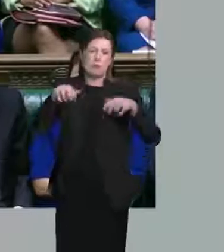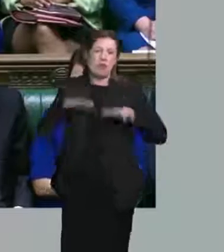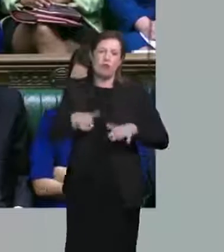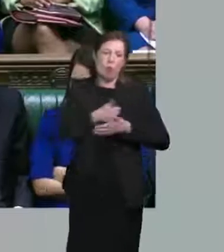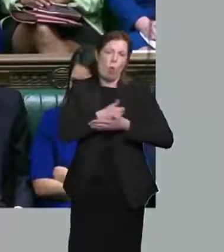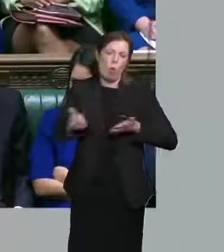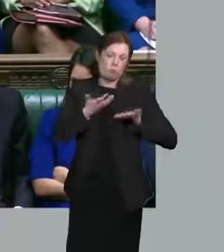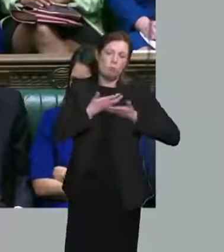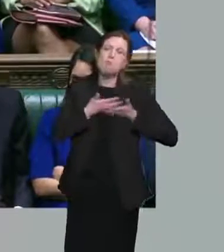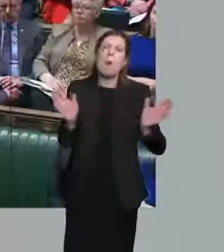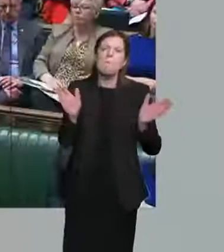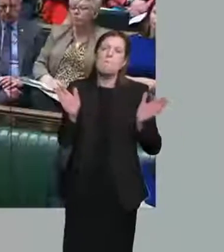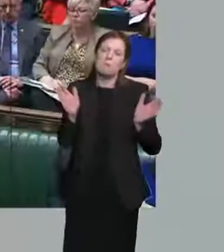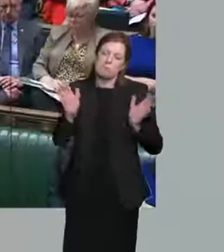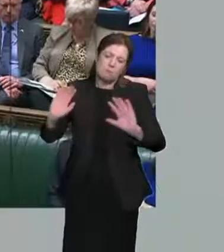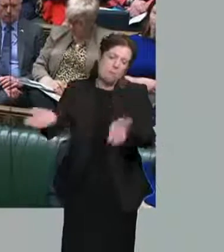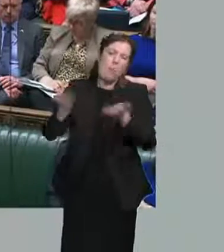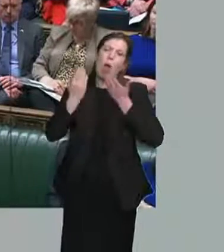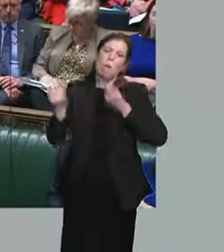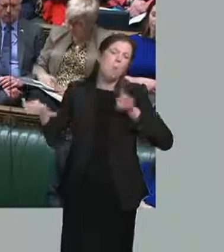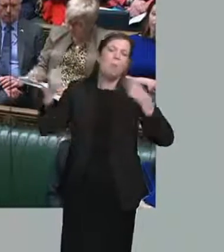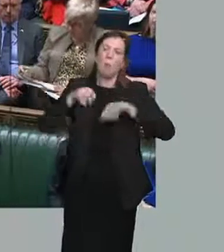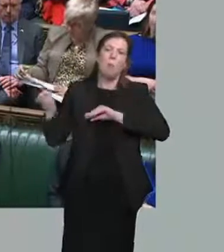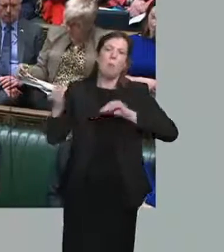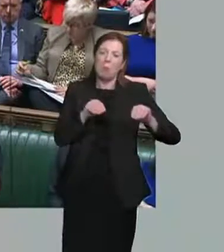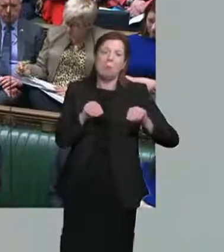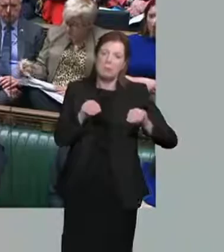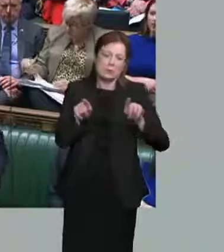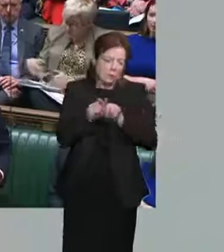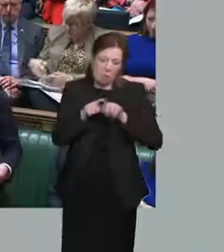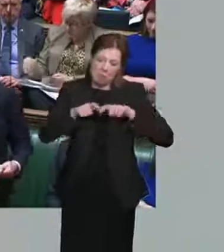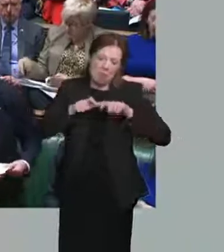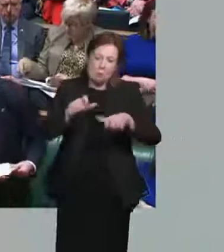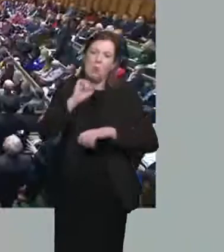people fleeing in fear of their lives. We will continue to be so.